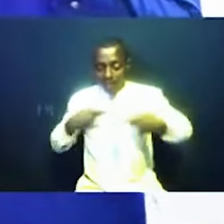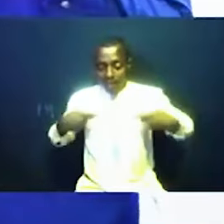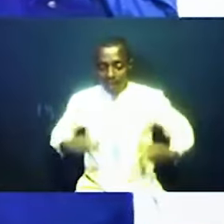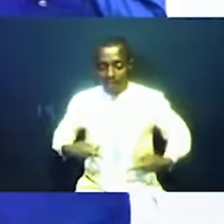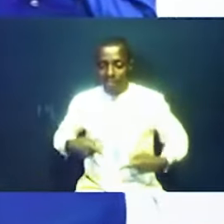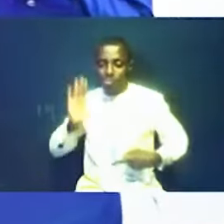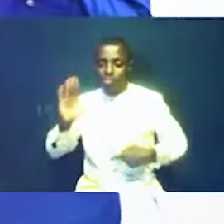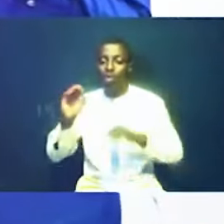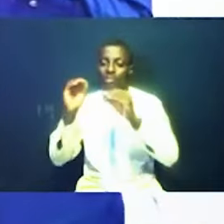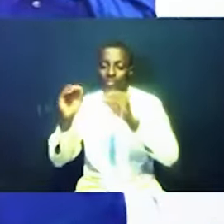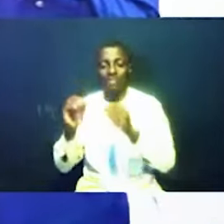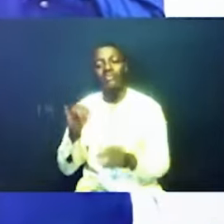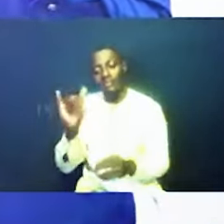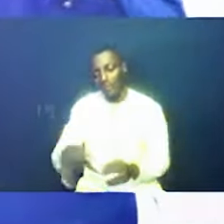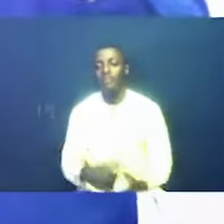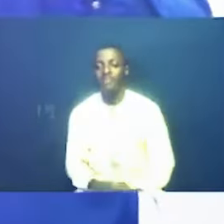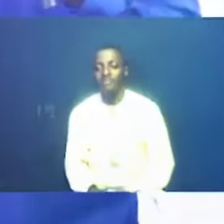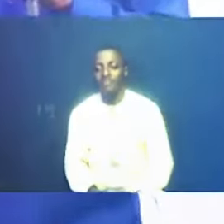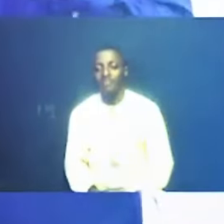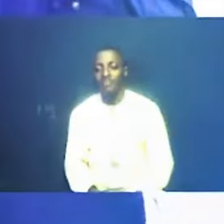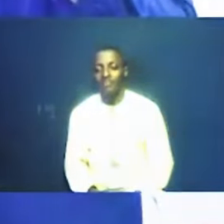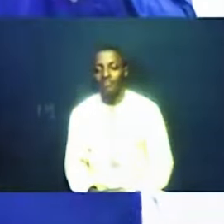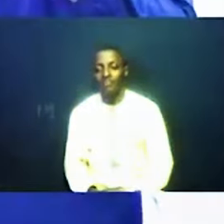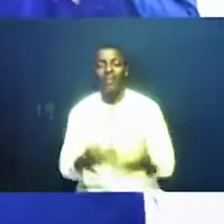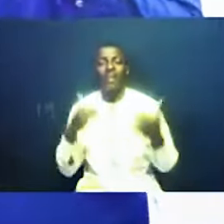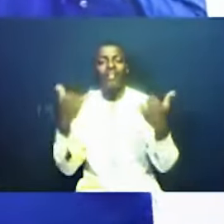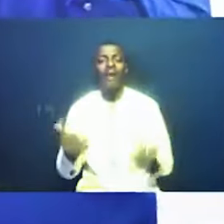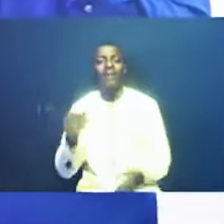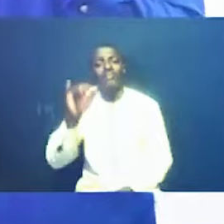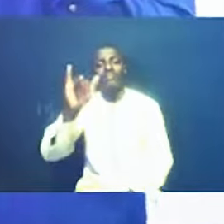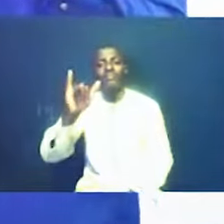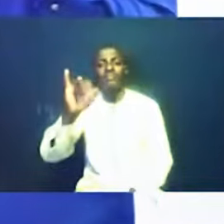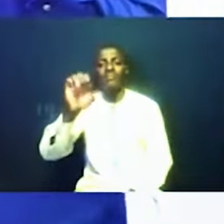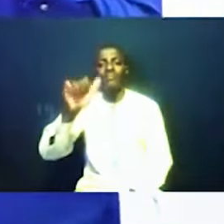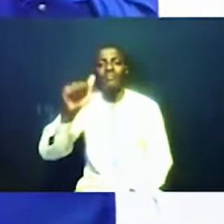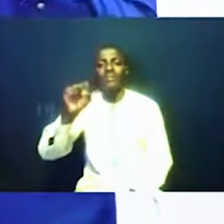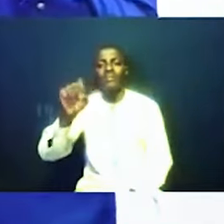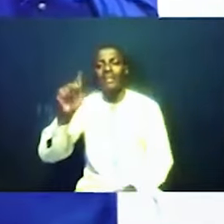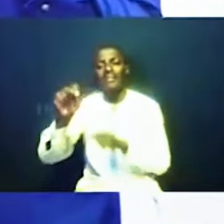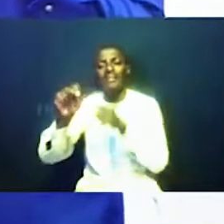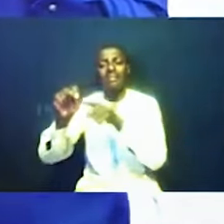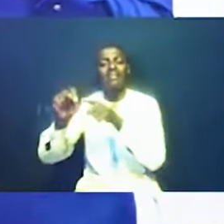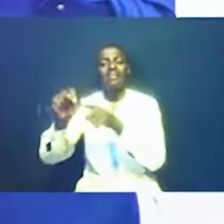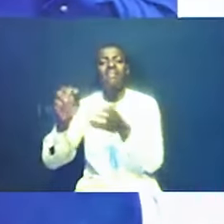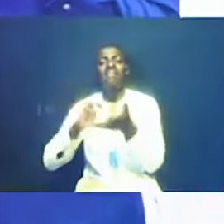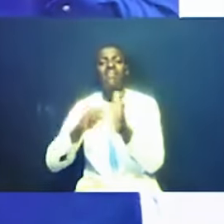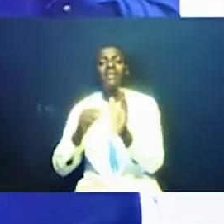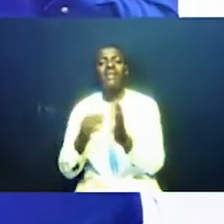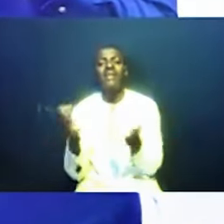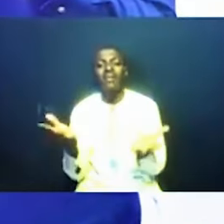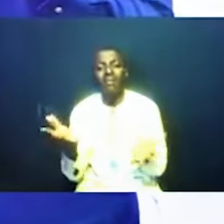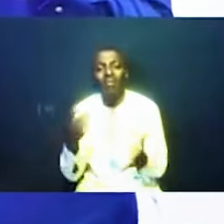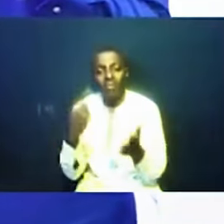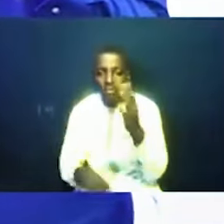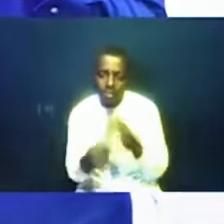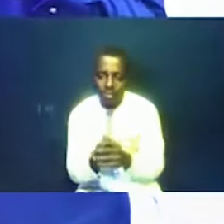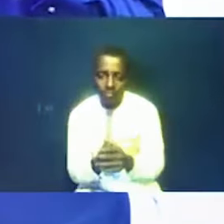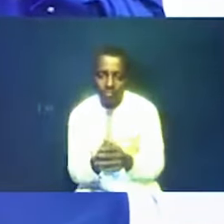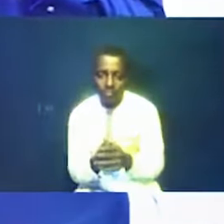Now, when we talk about yeast, we mean any of various